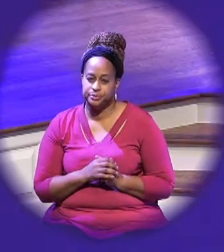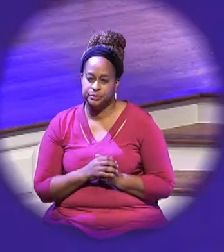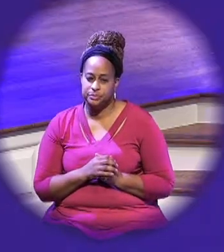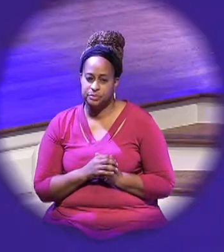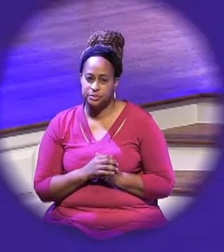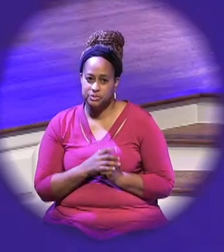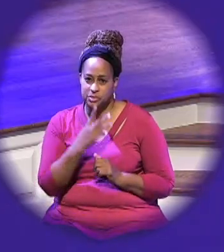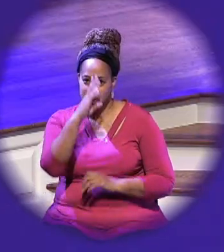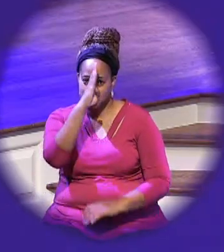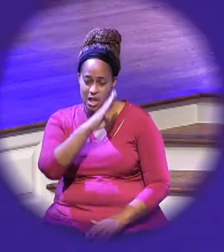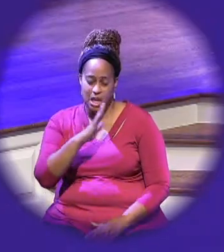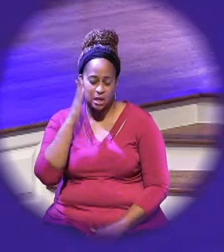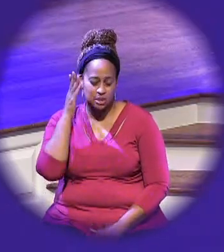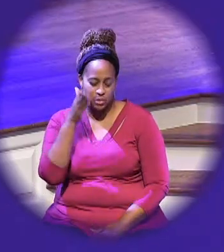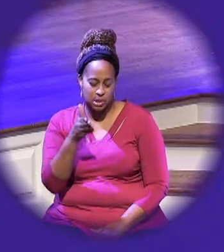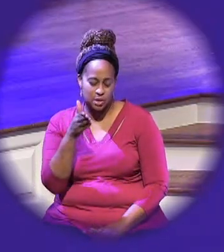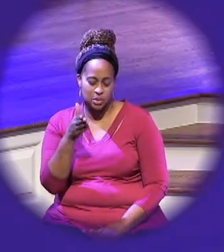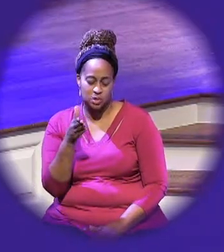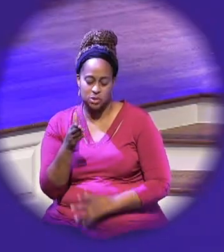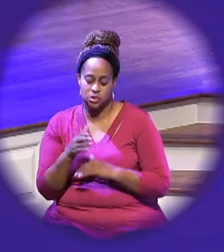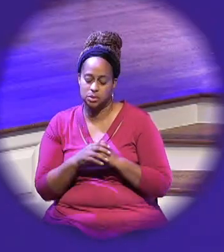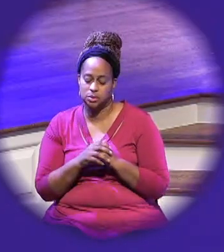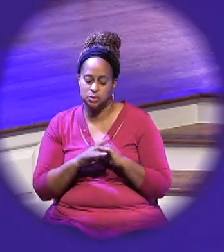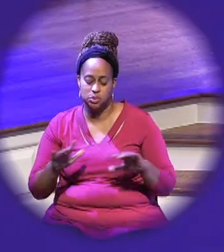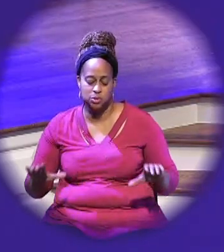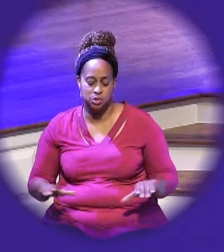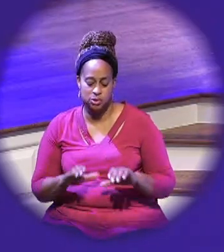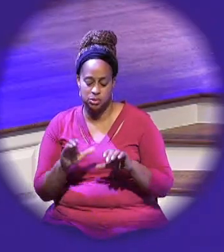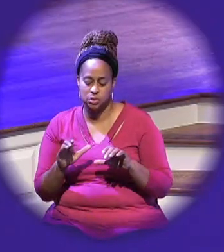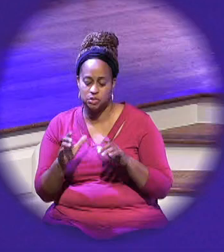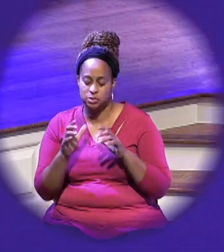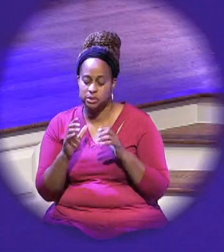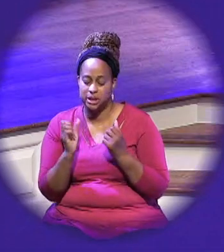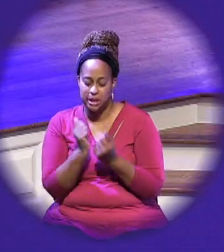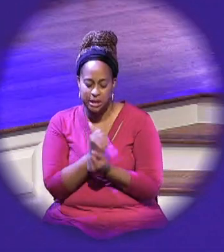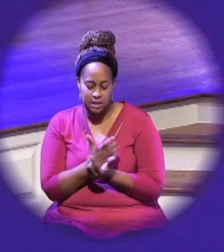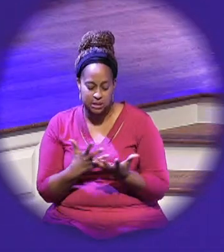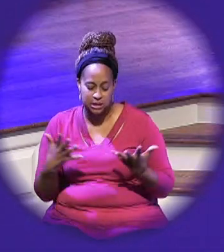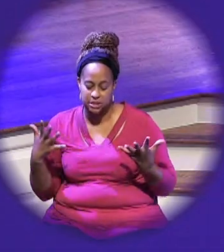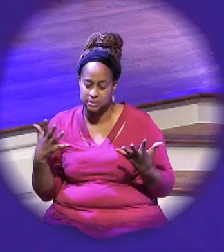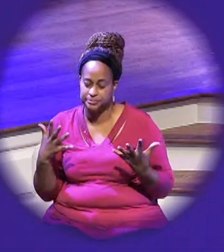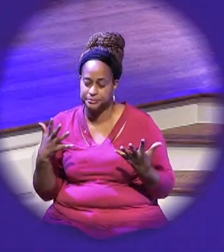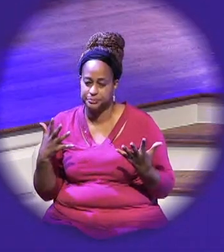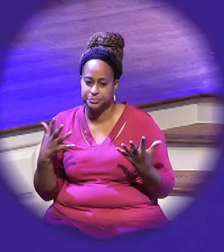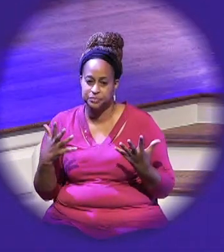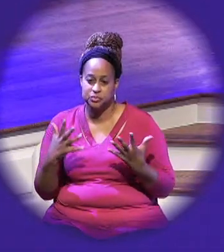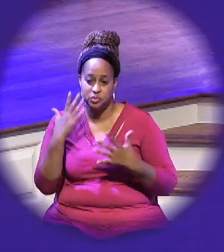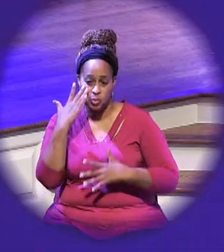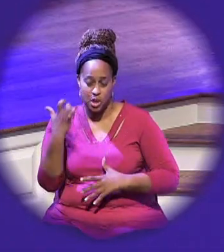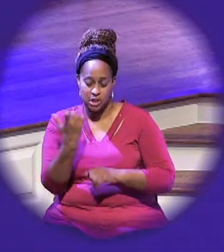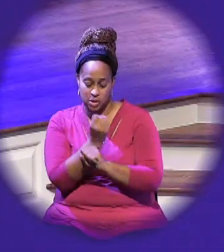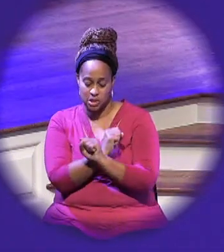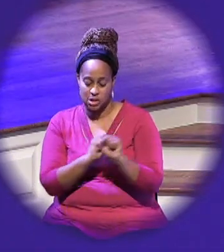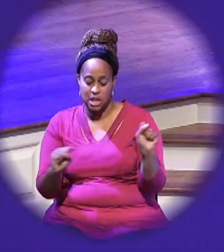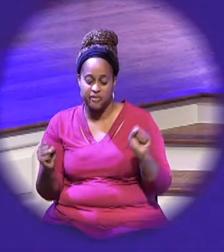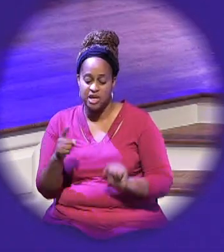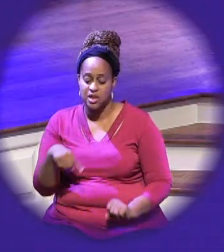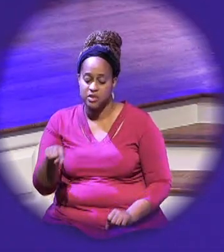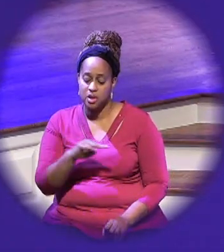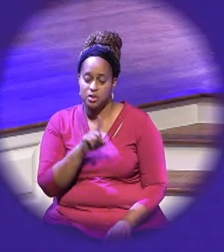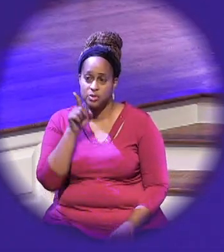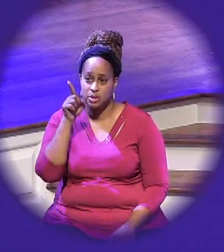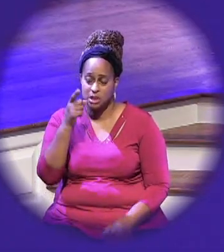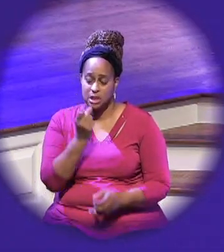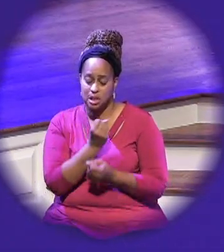God will go to any length to save those